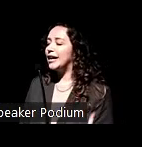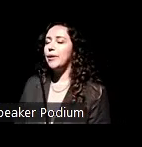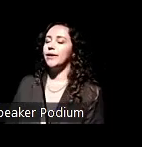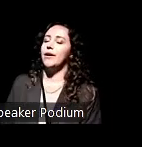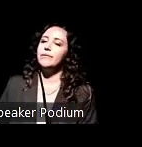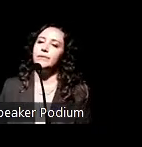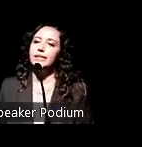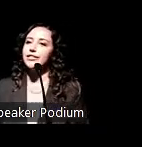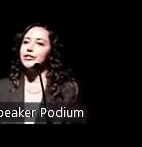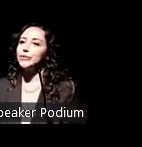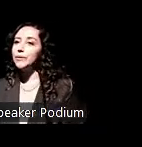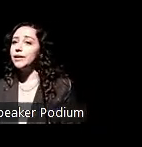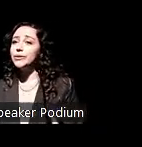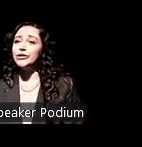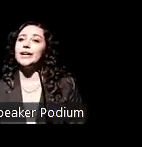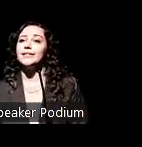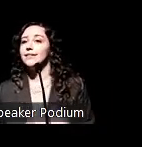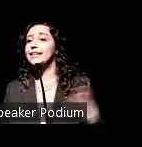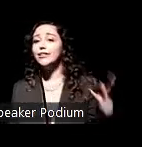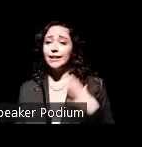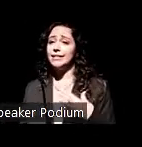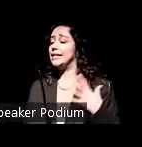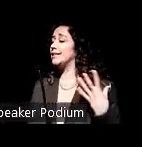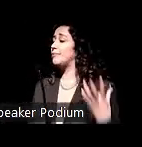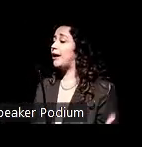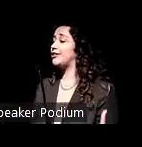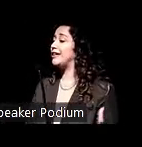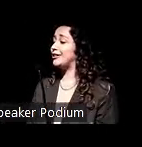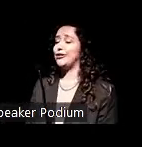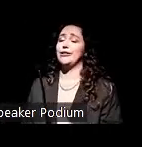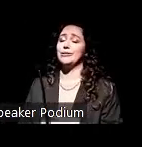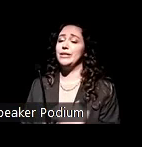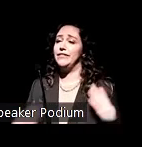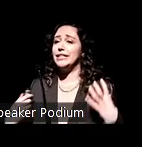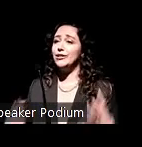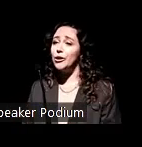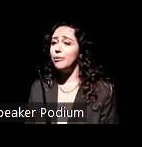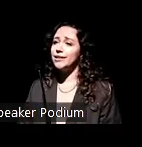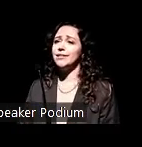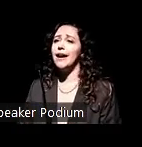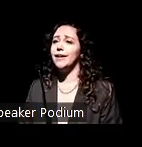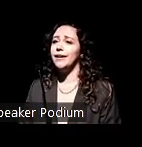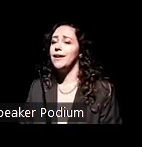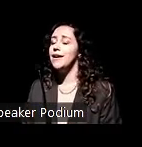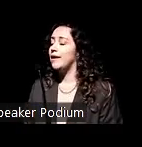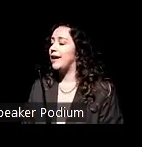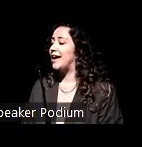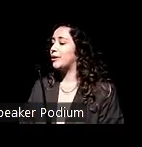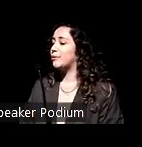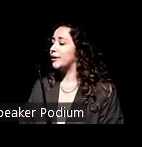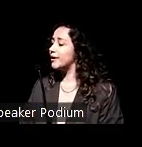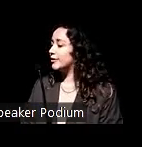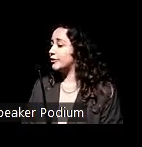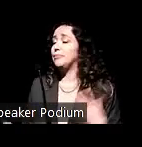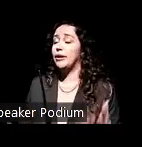looking at embodied carbon gives us a great way to address intersecting supply chain concerns. We live in this globalized society, and when